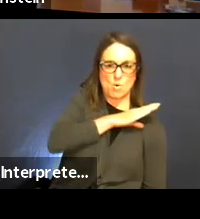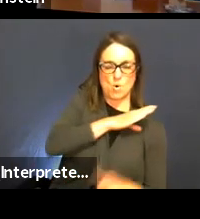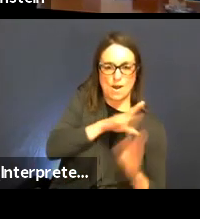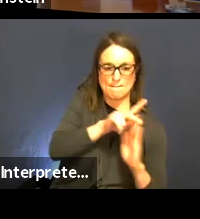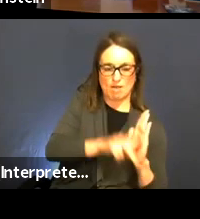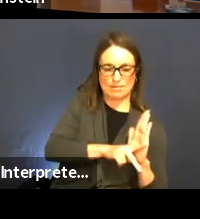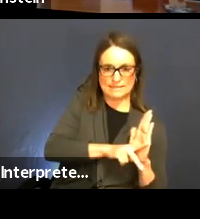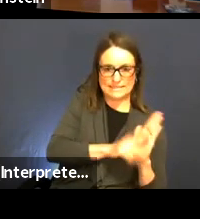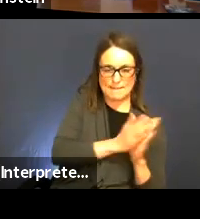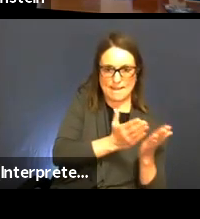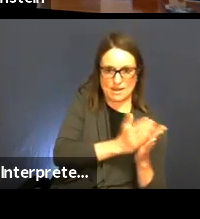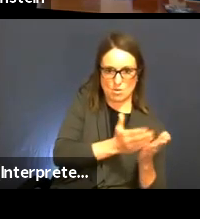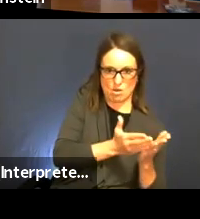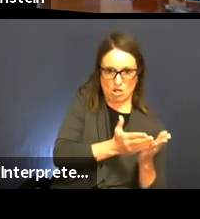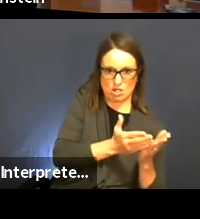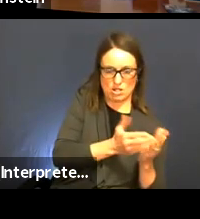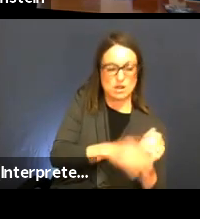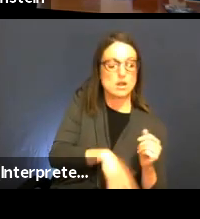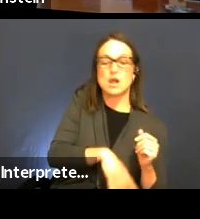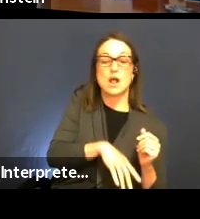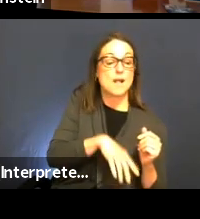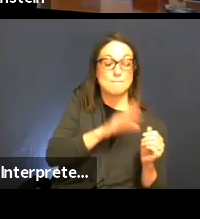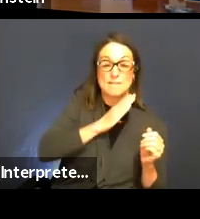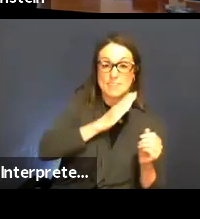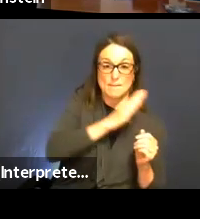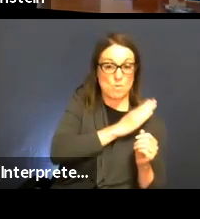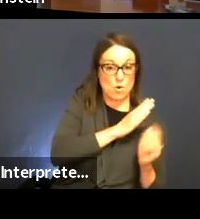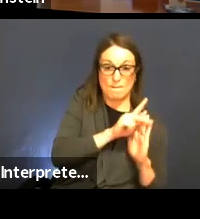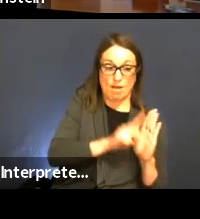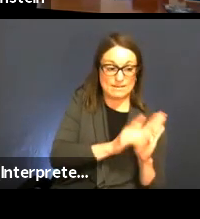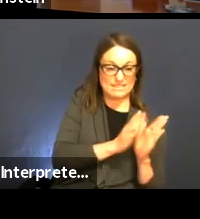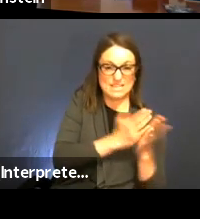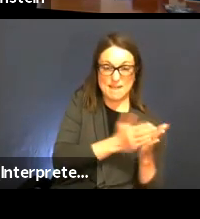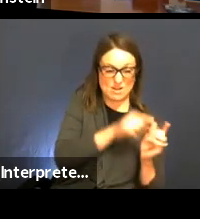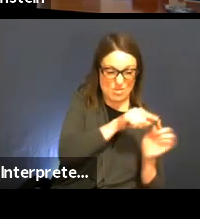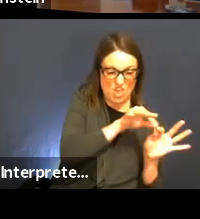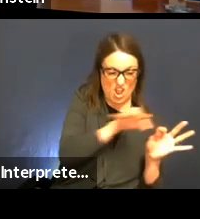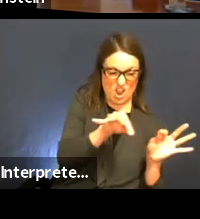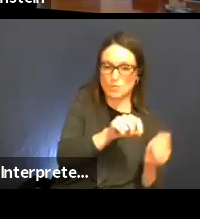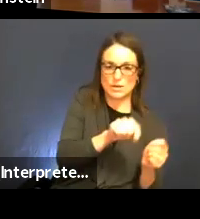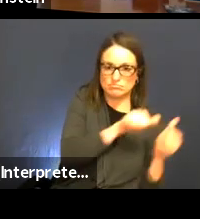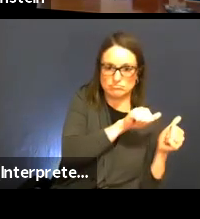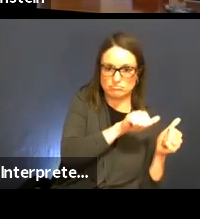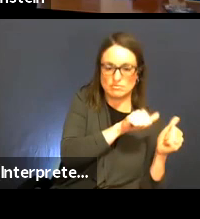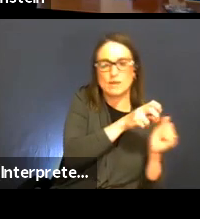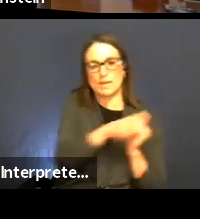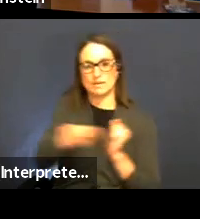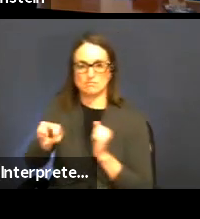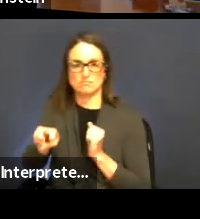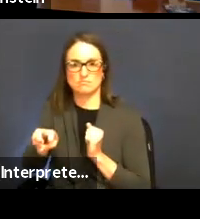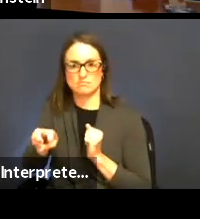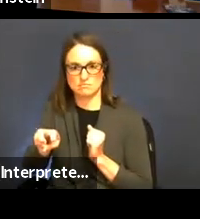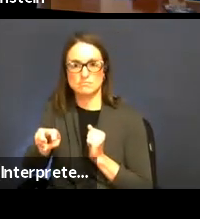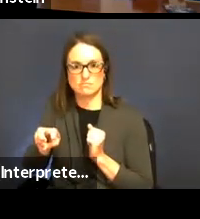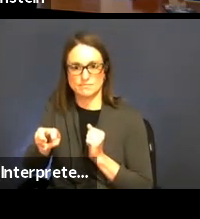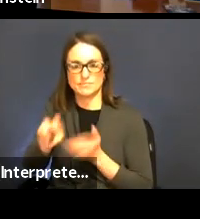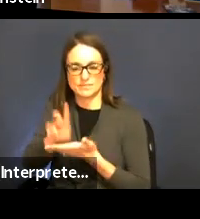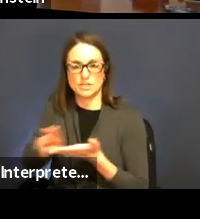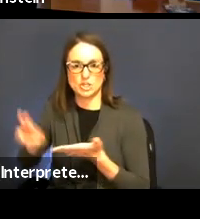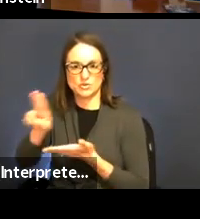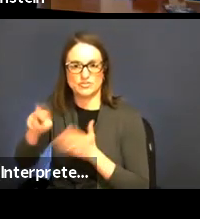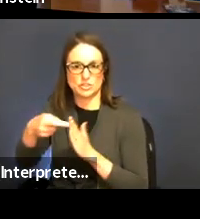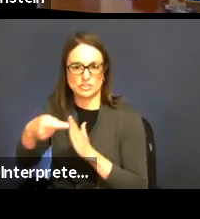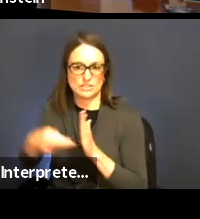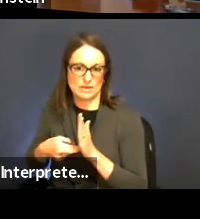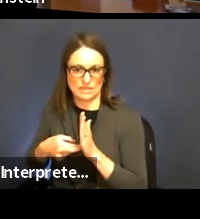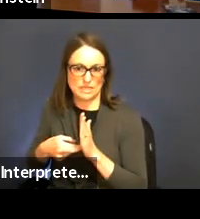in the board policy manual and replaced them with the discrimination complaint procedures found in university